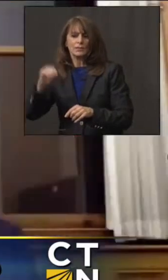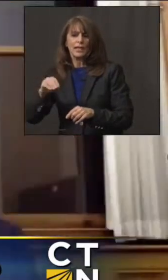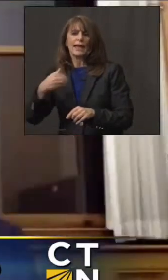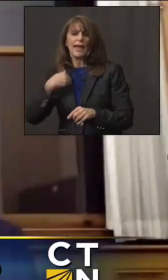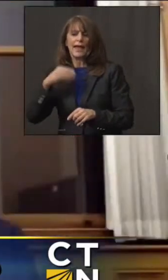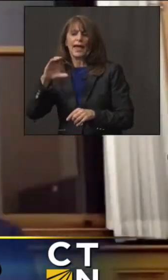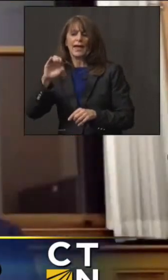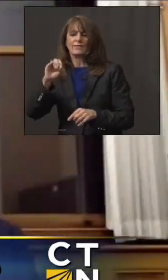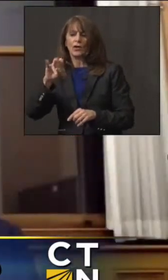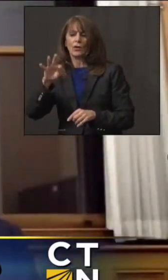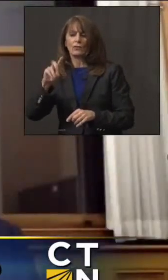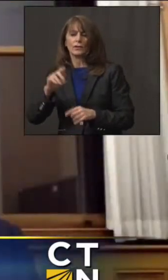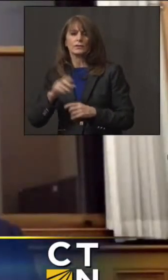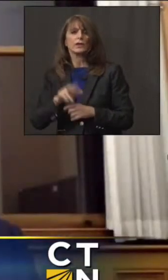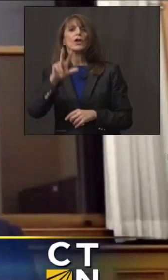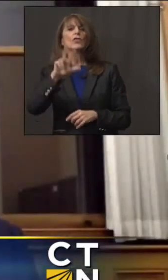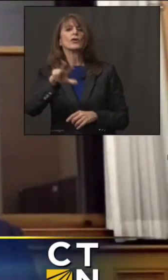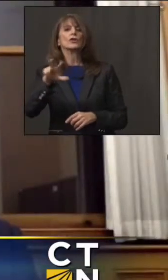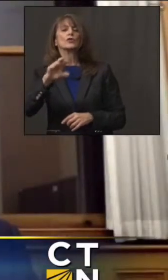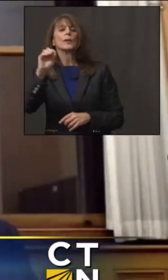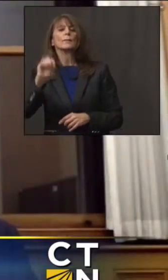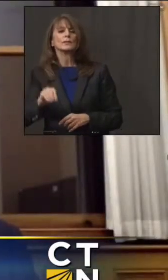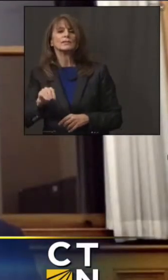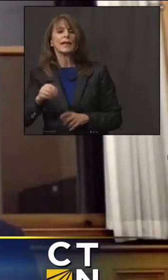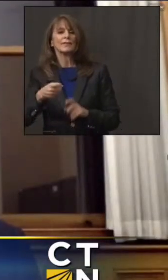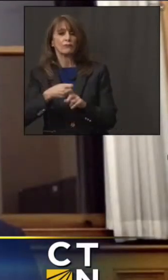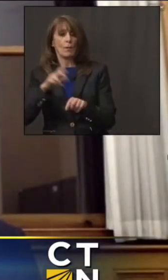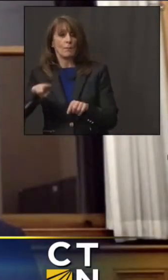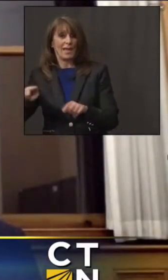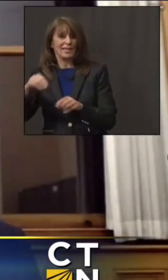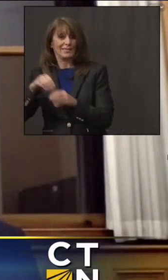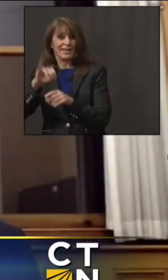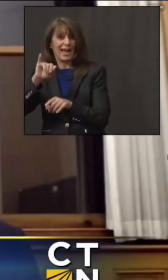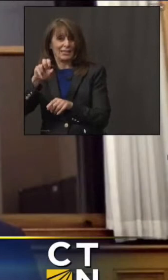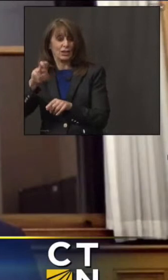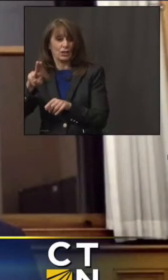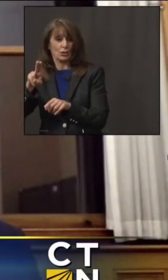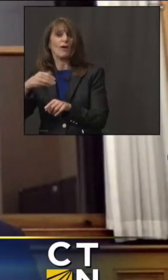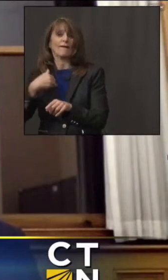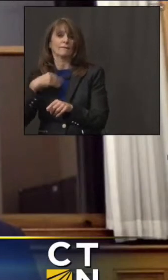So 33% of the